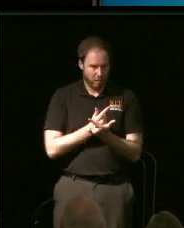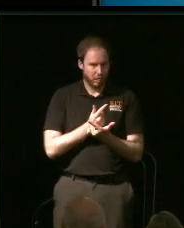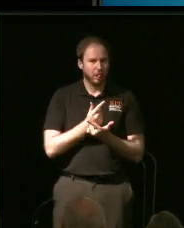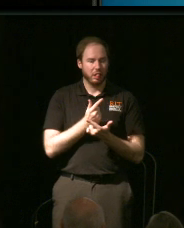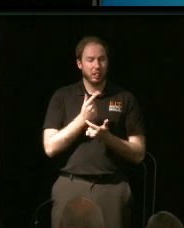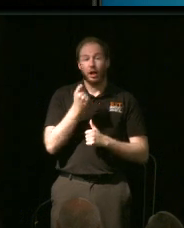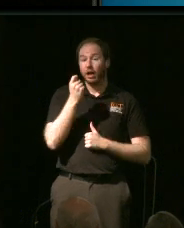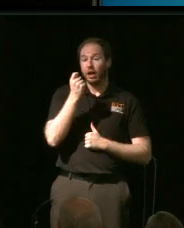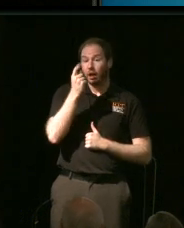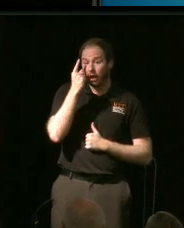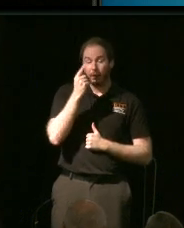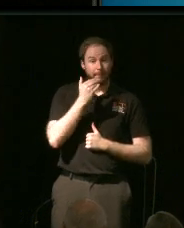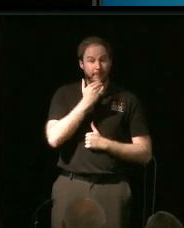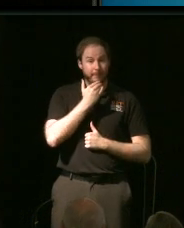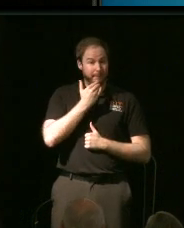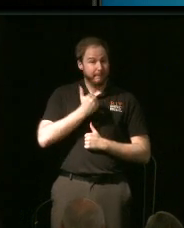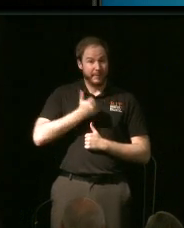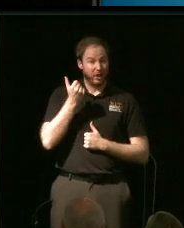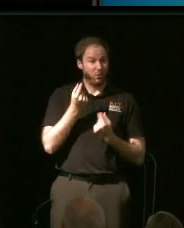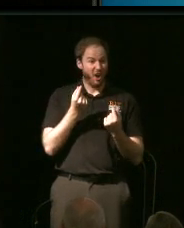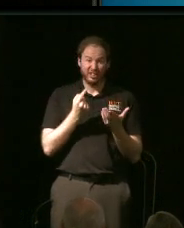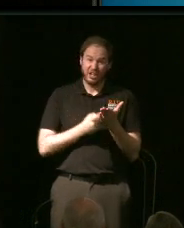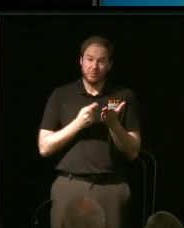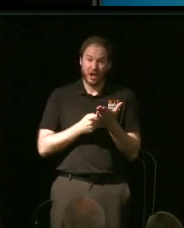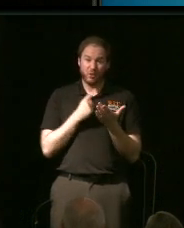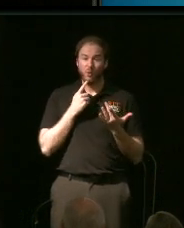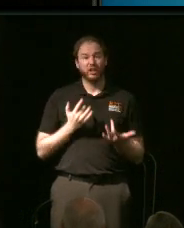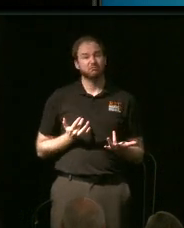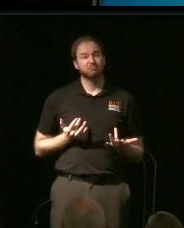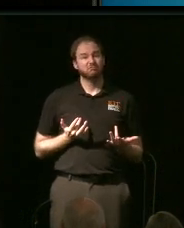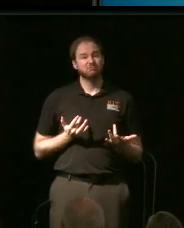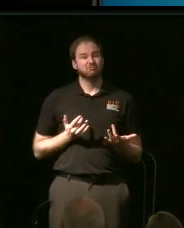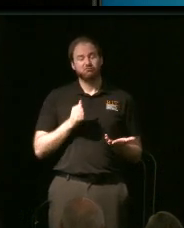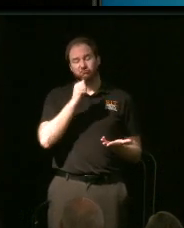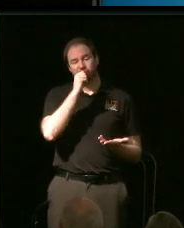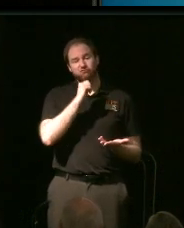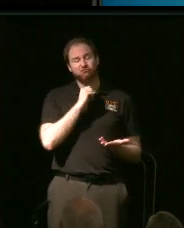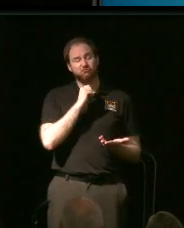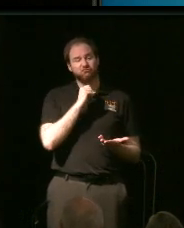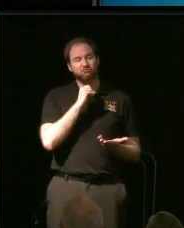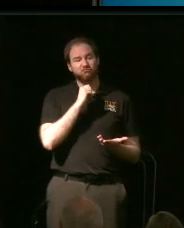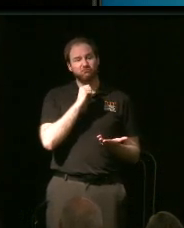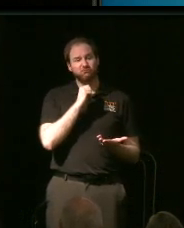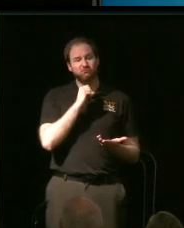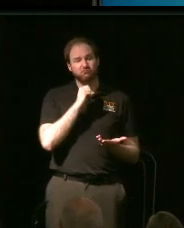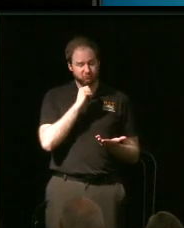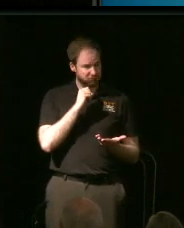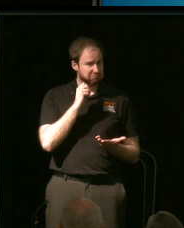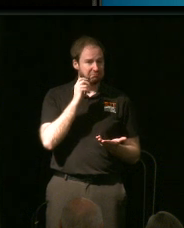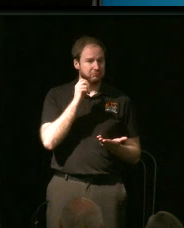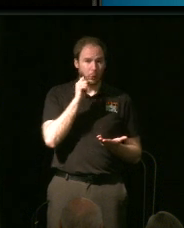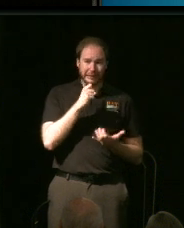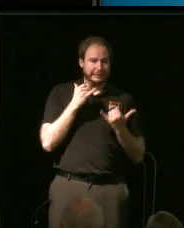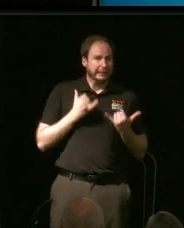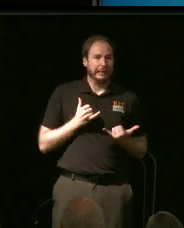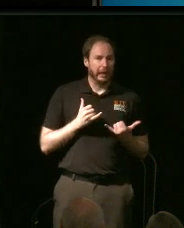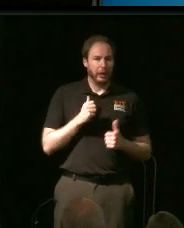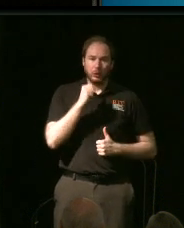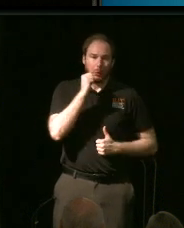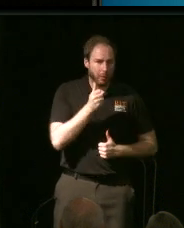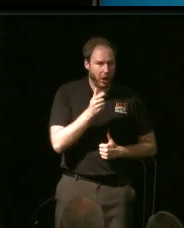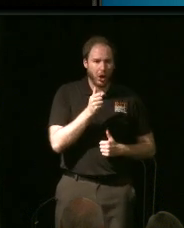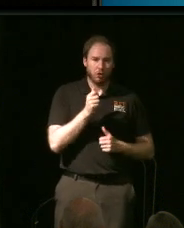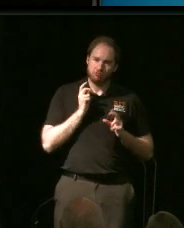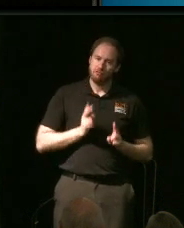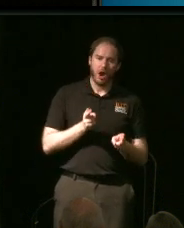Sometimes, though, the best thing is to do nothing. Just hold on, wait. You don't need a treatment tomorrow. You